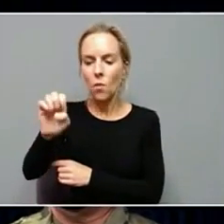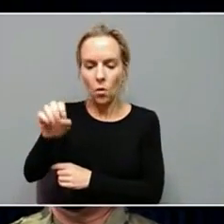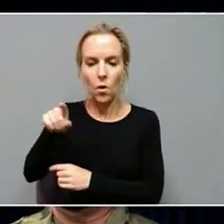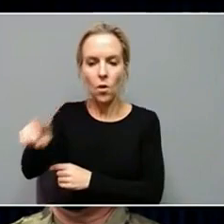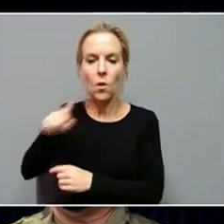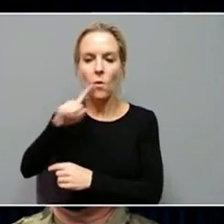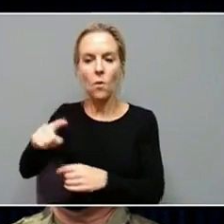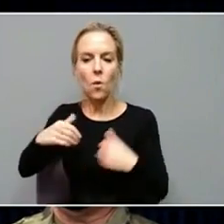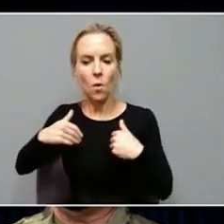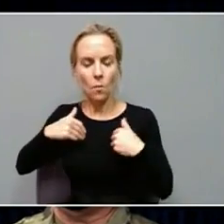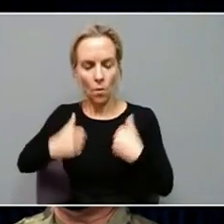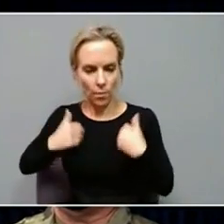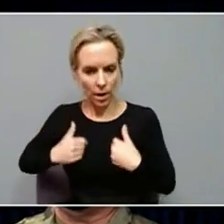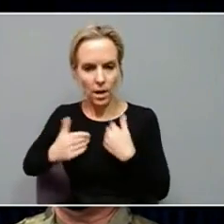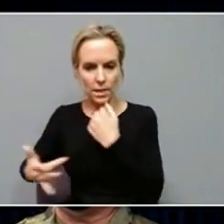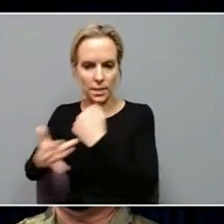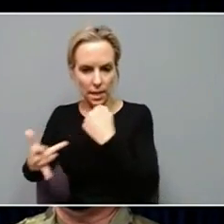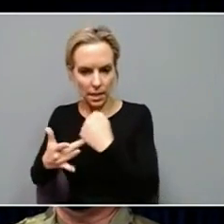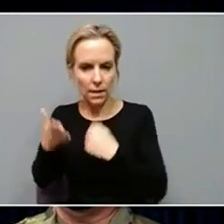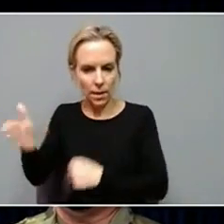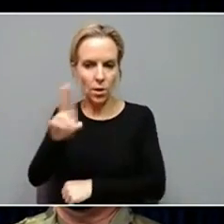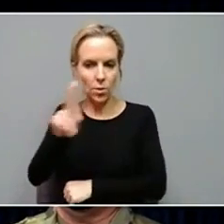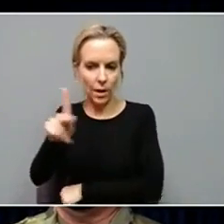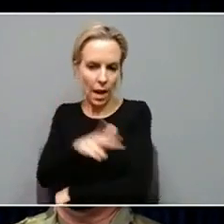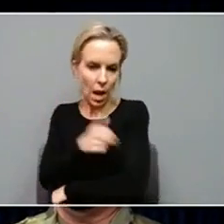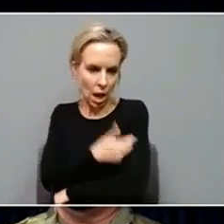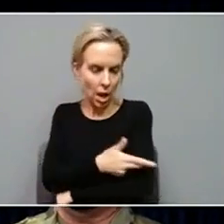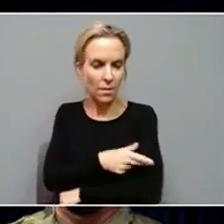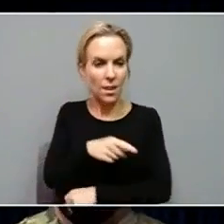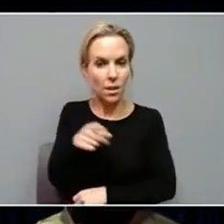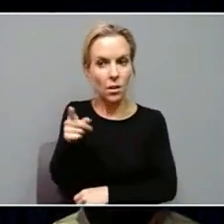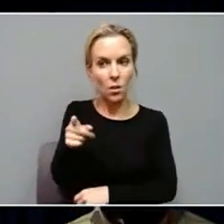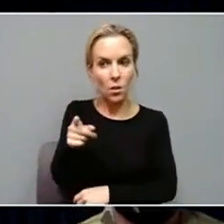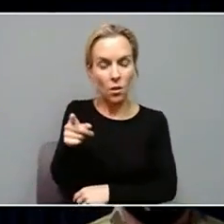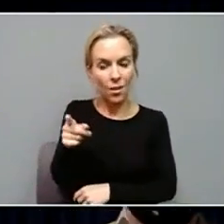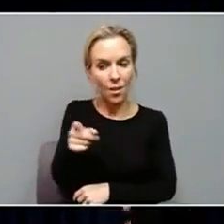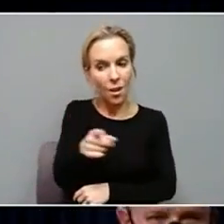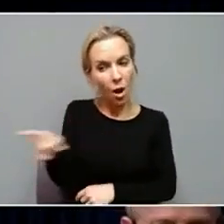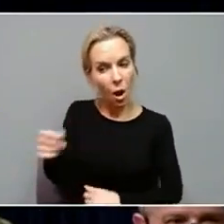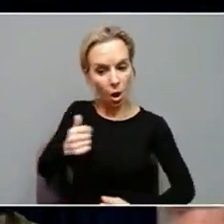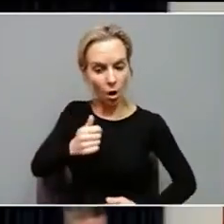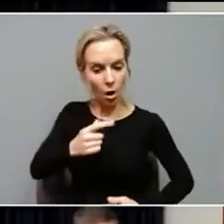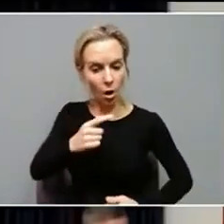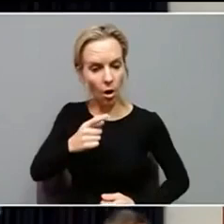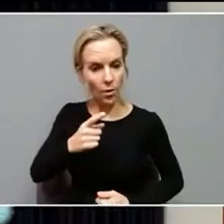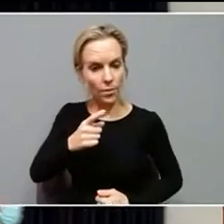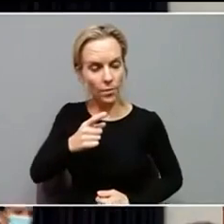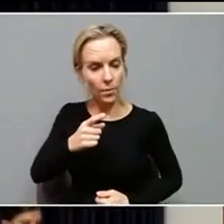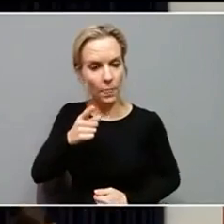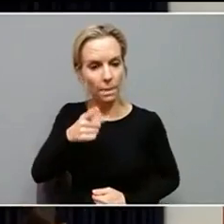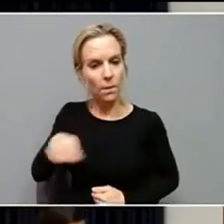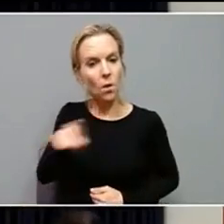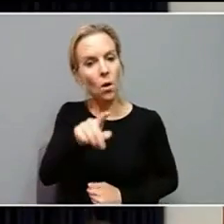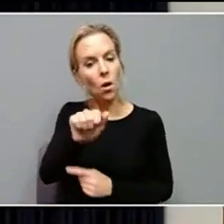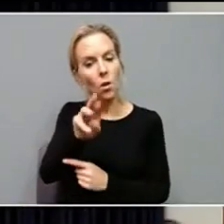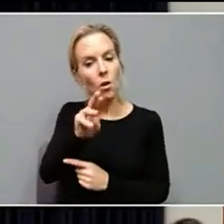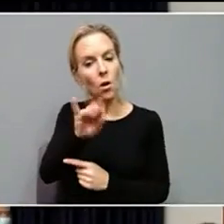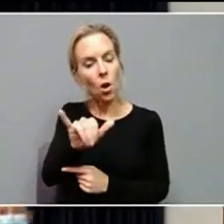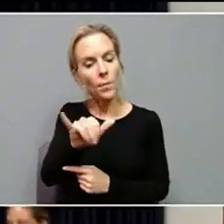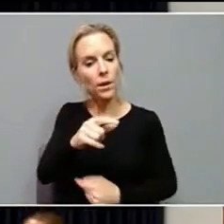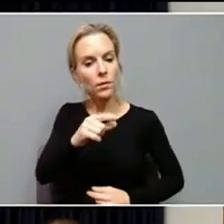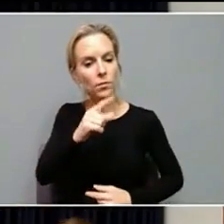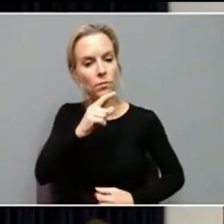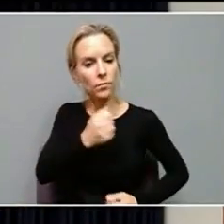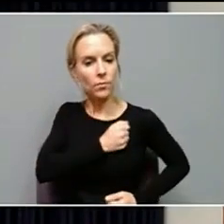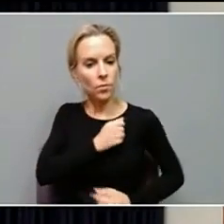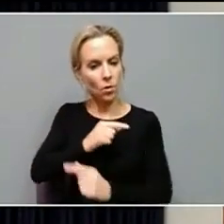technician at UK Hospital. If our Army Guardsmen will come forward to be recognized. Thank you